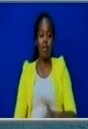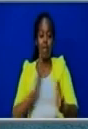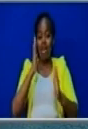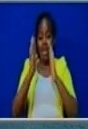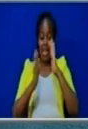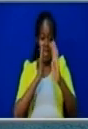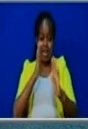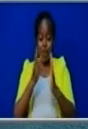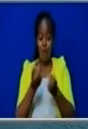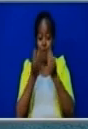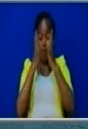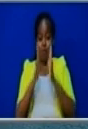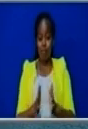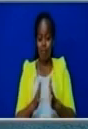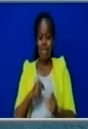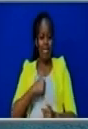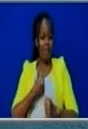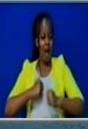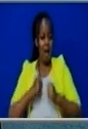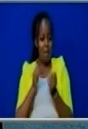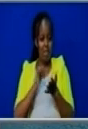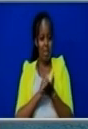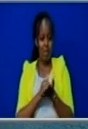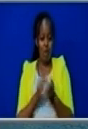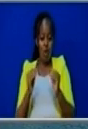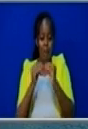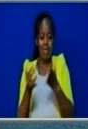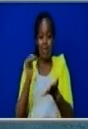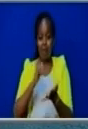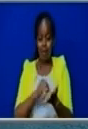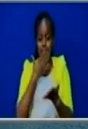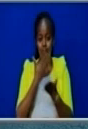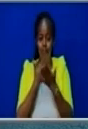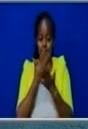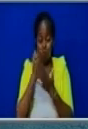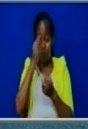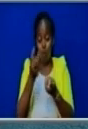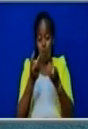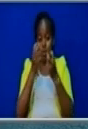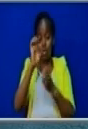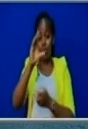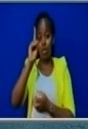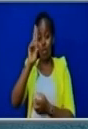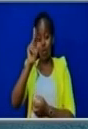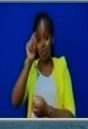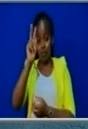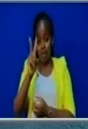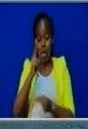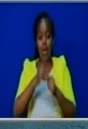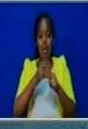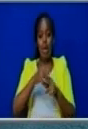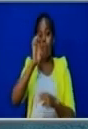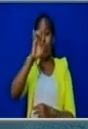Hello, my dear viewer. I am grateful that you are meeting once again. Thank you for staying tuned to Edu TV. I am